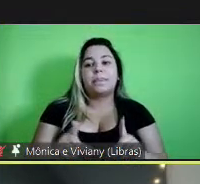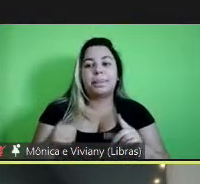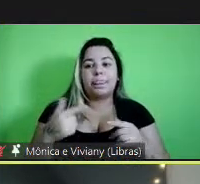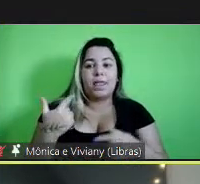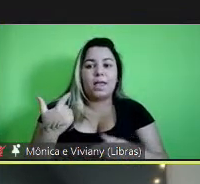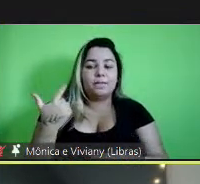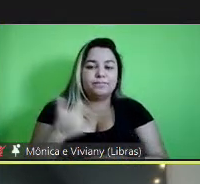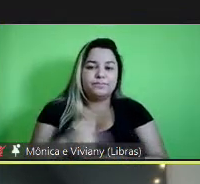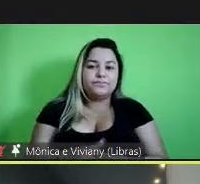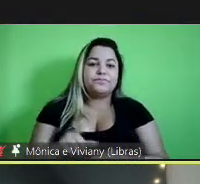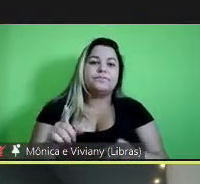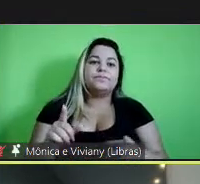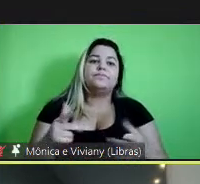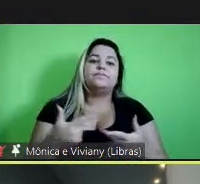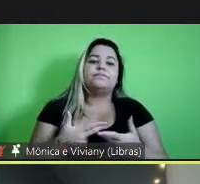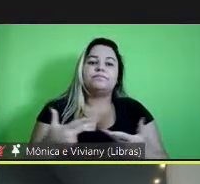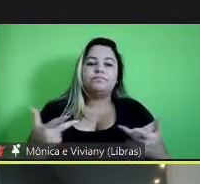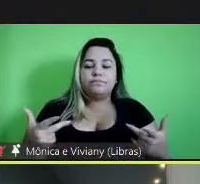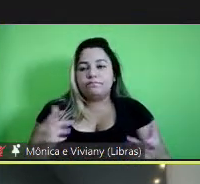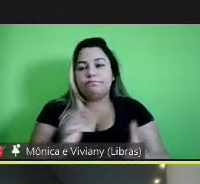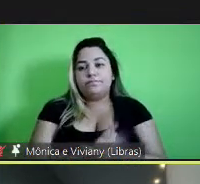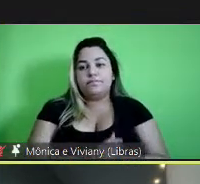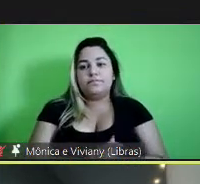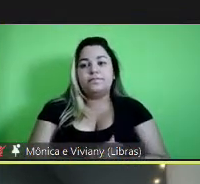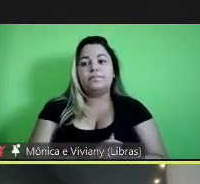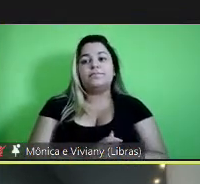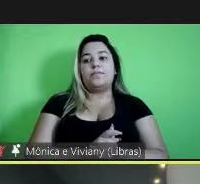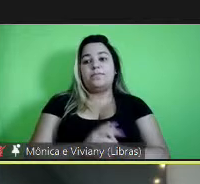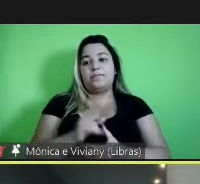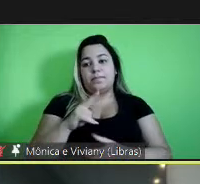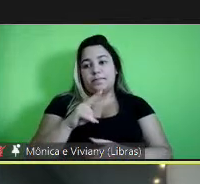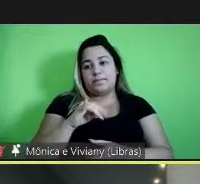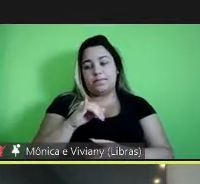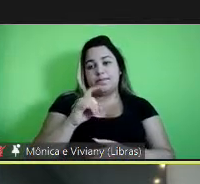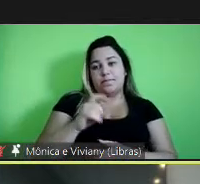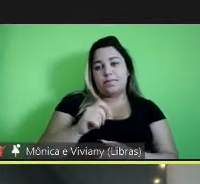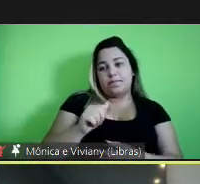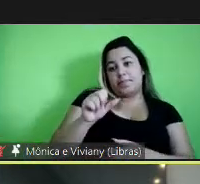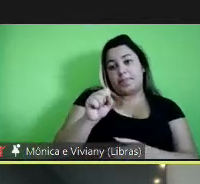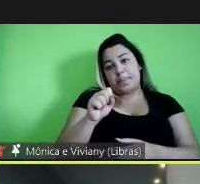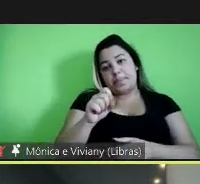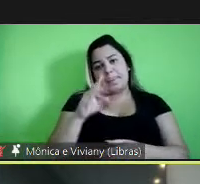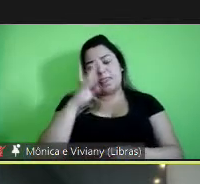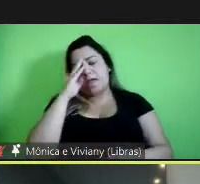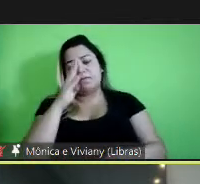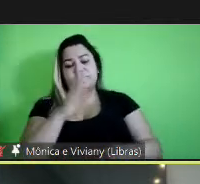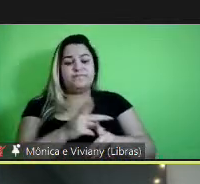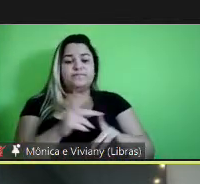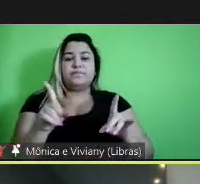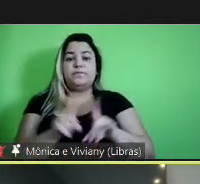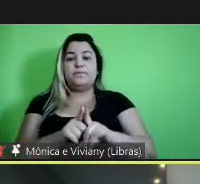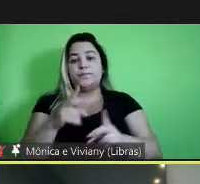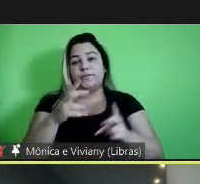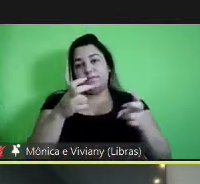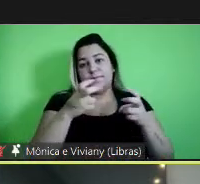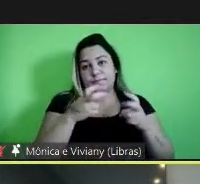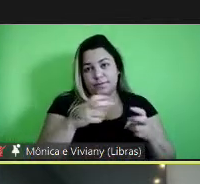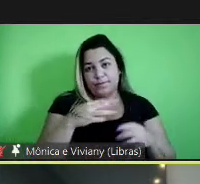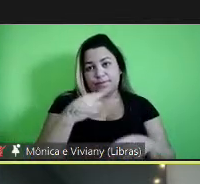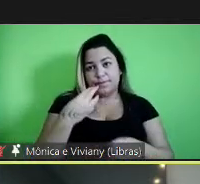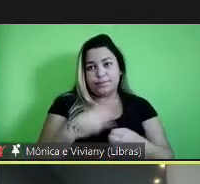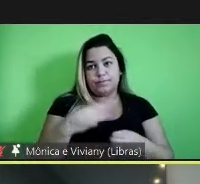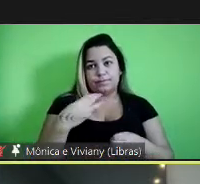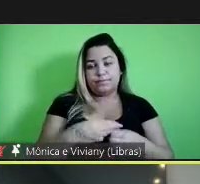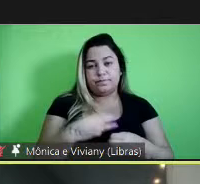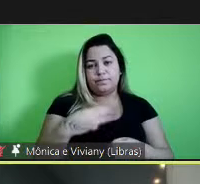course, nutritionists, they care for other situations and other demands that are present,